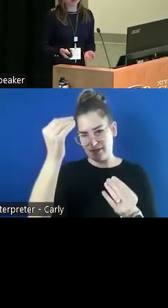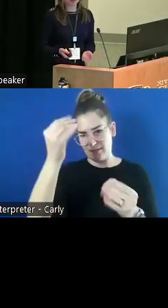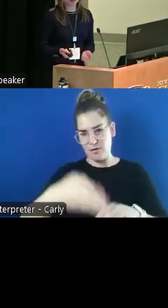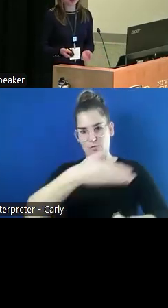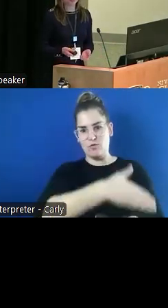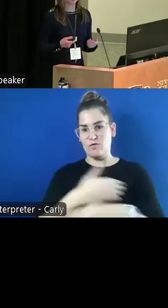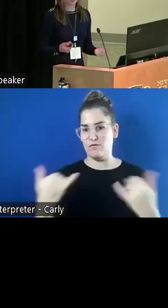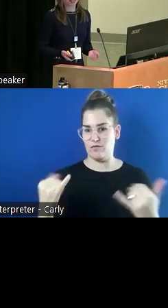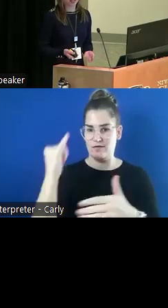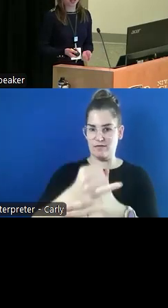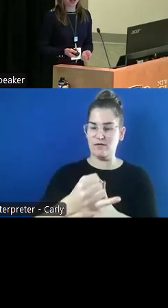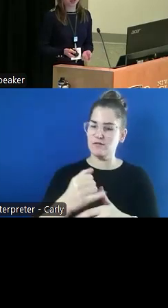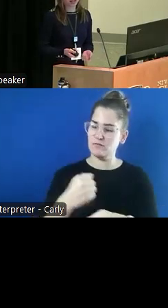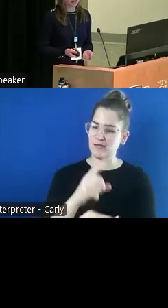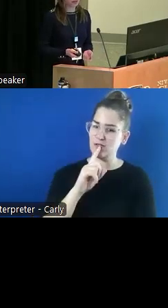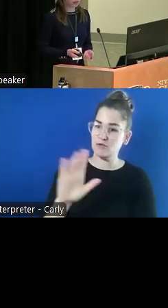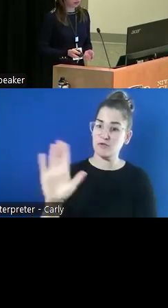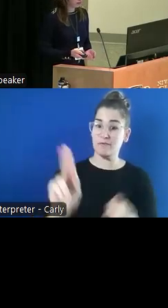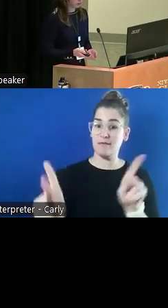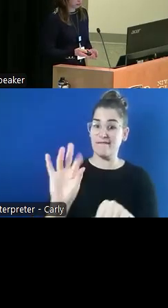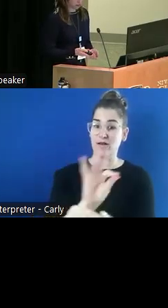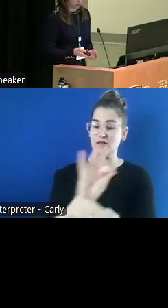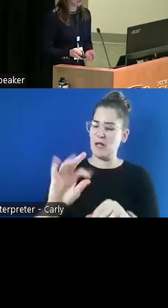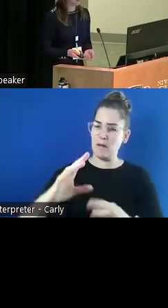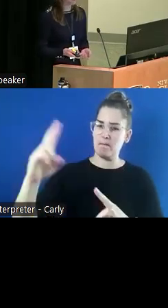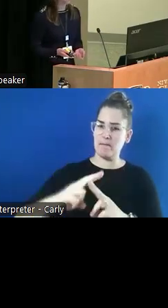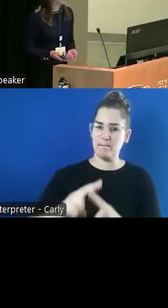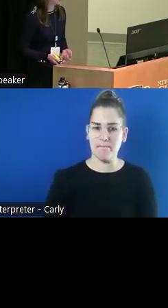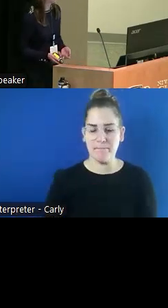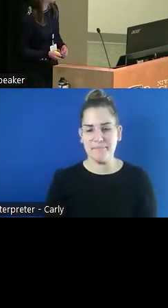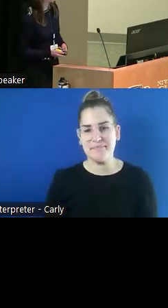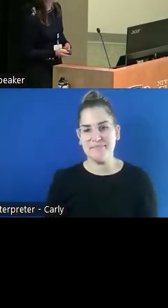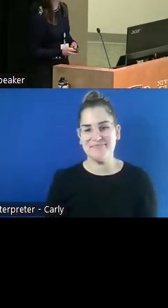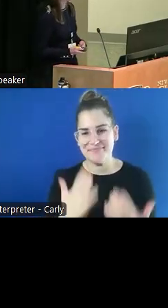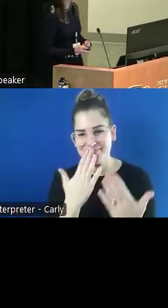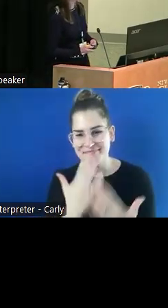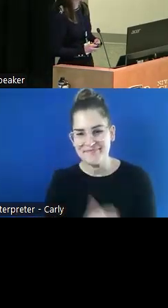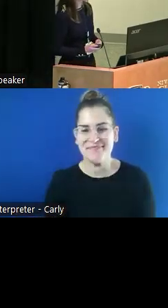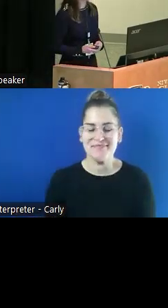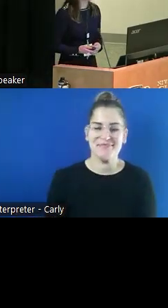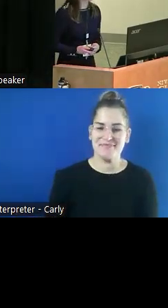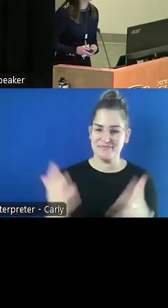optimize people's functioning in their everyday lives. Thank you.